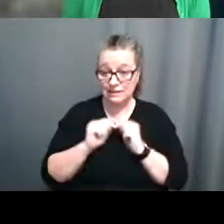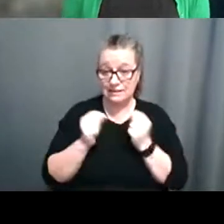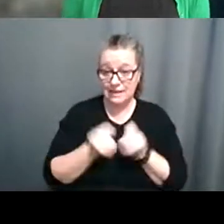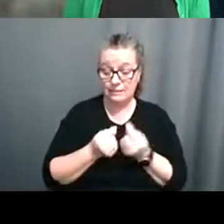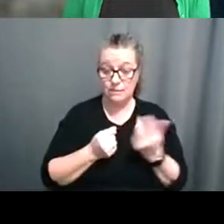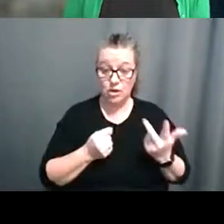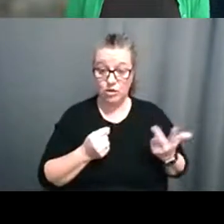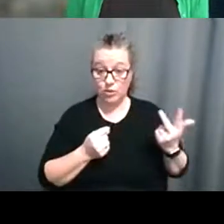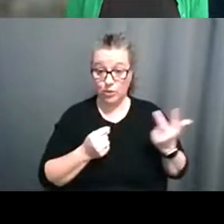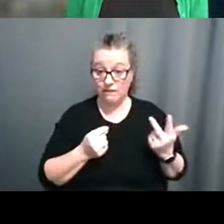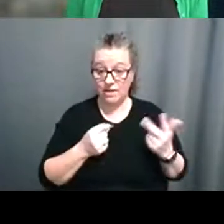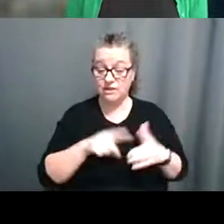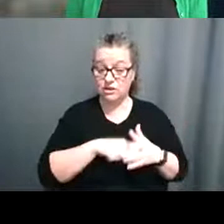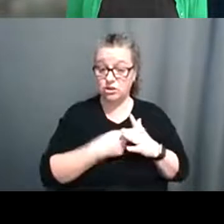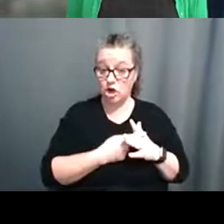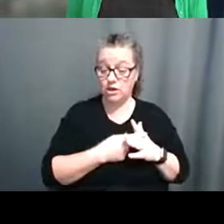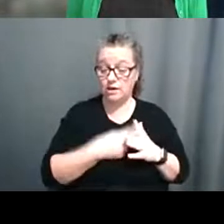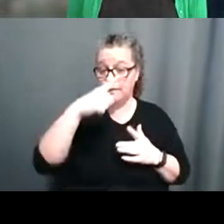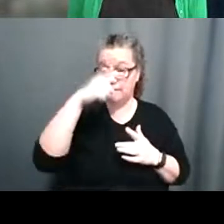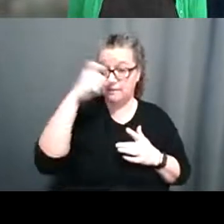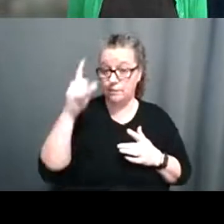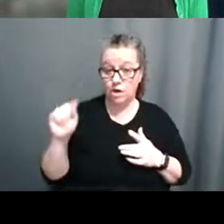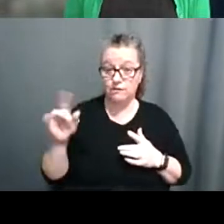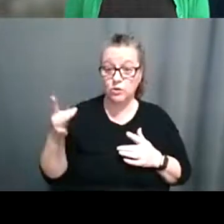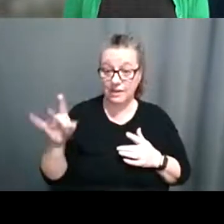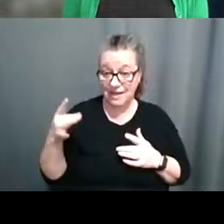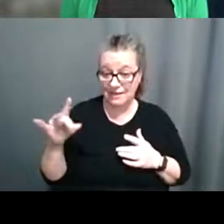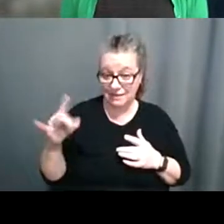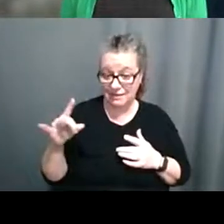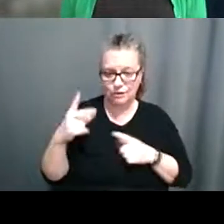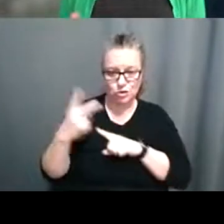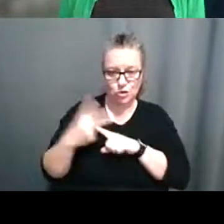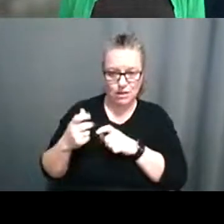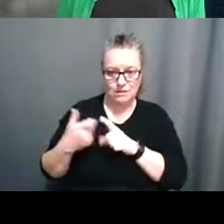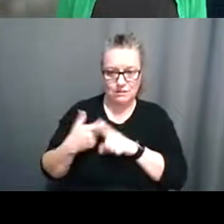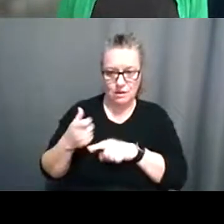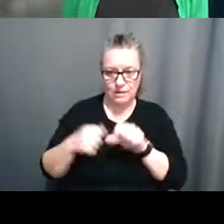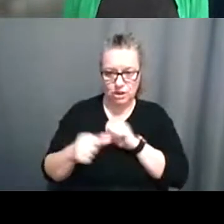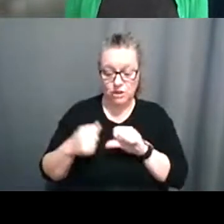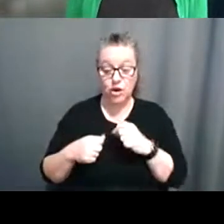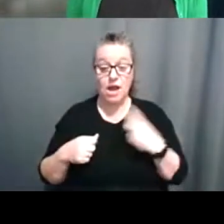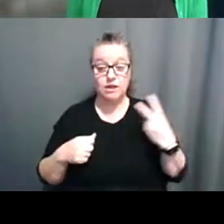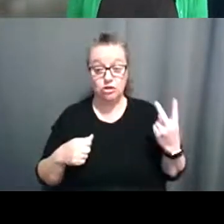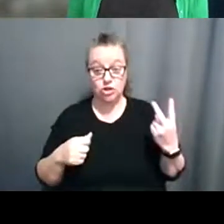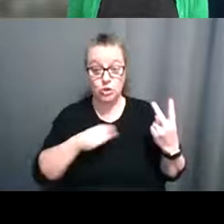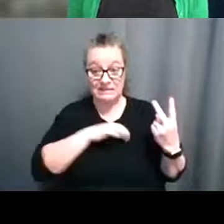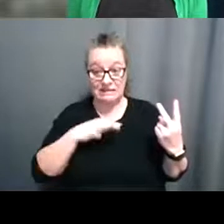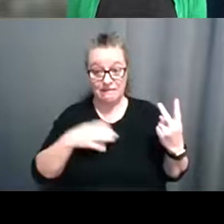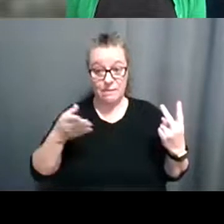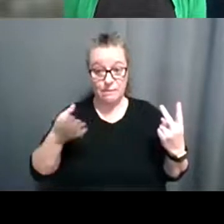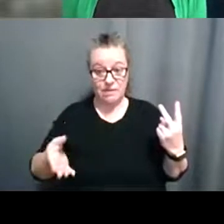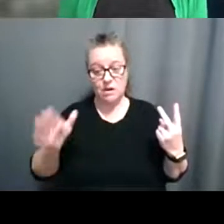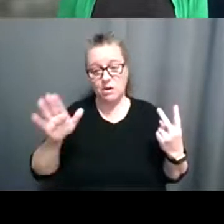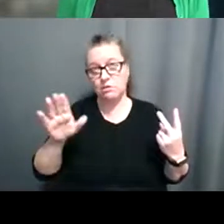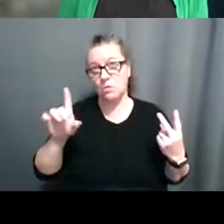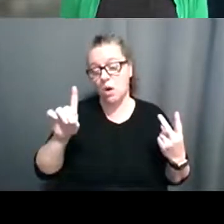us started in the summer of 2018, all within 2 months of each other. And 2 existing staff had been there about a year to